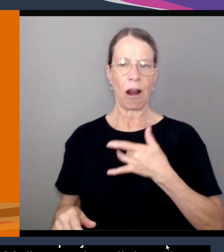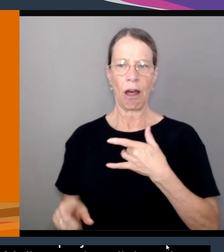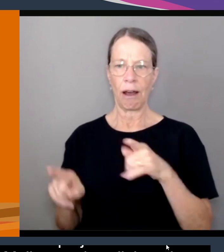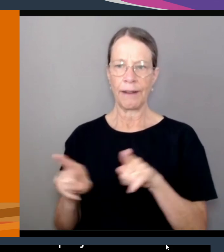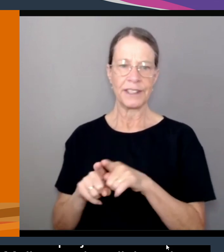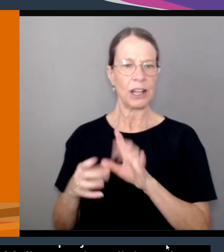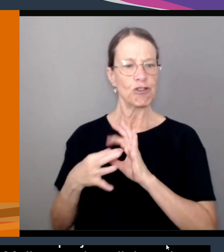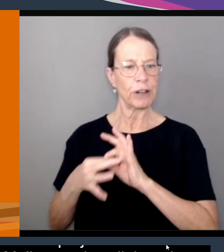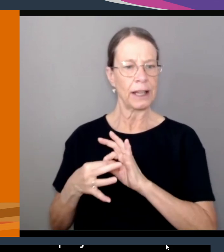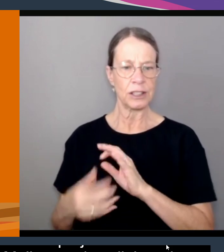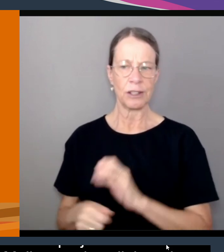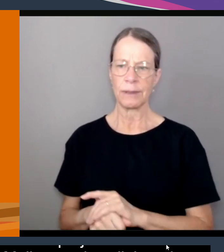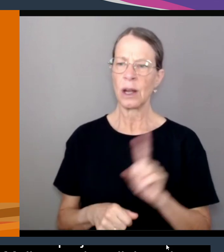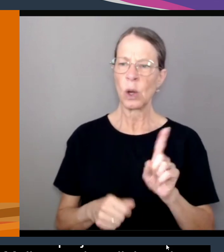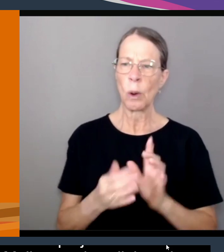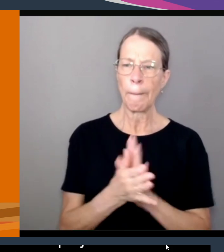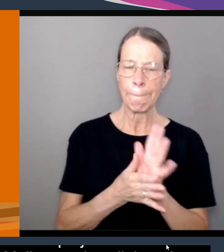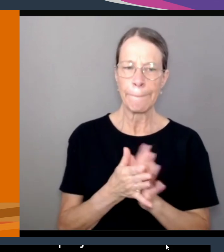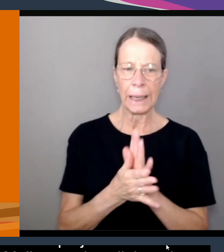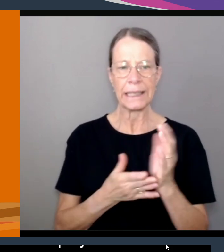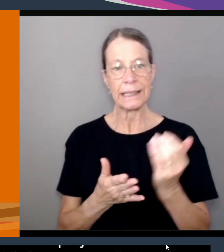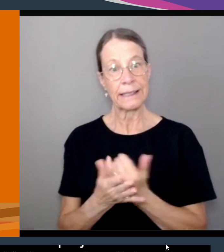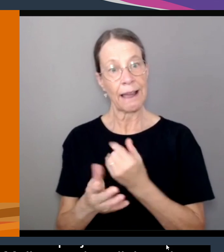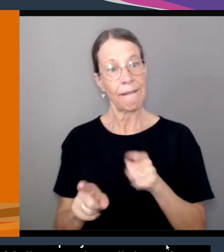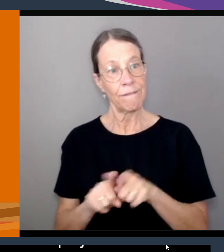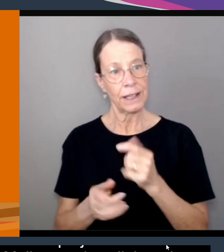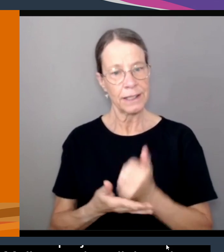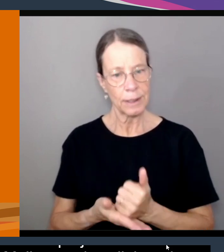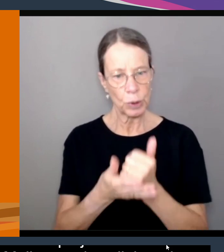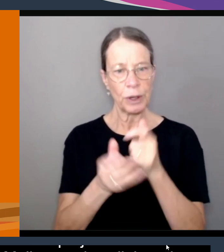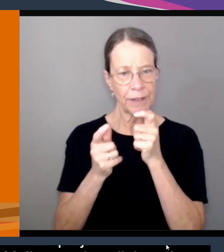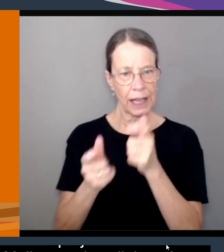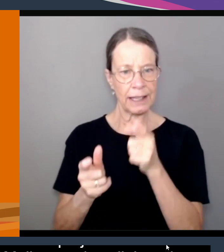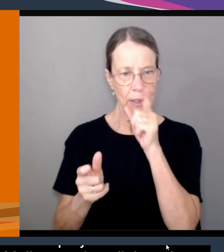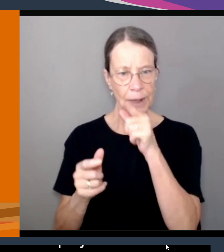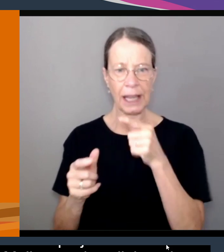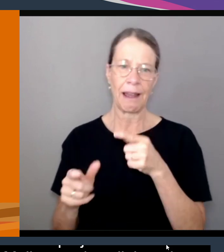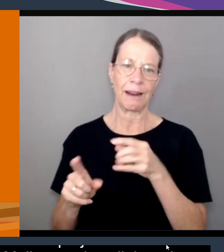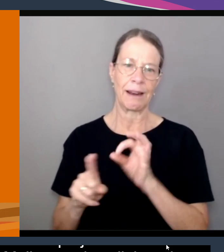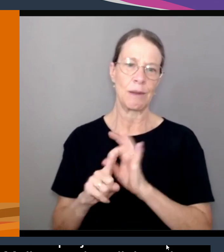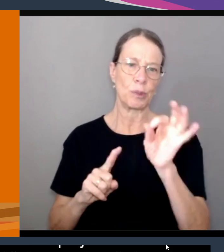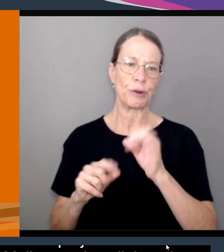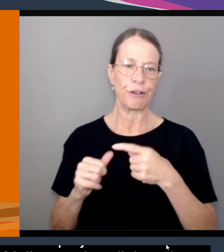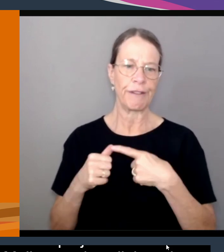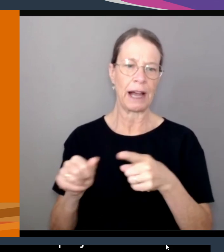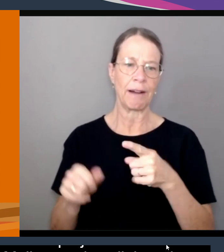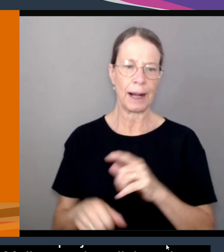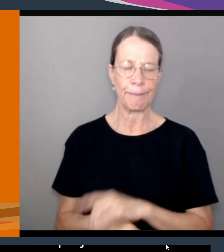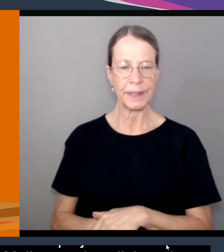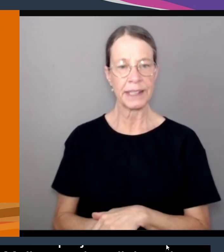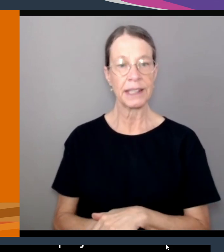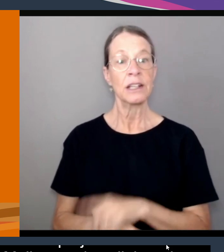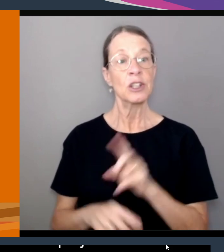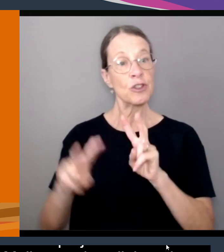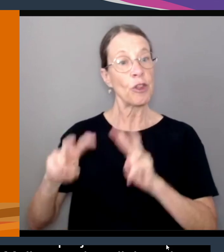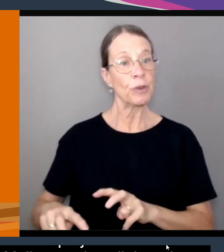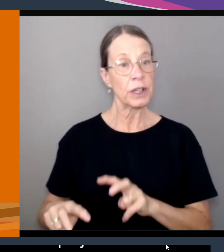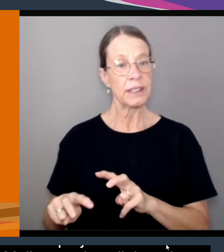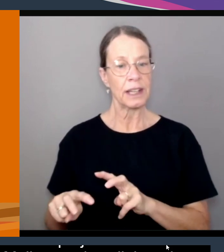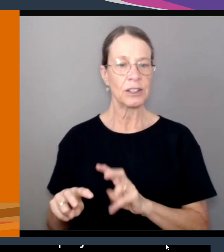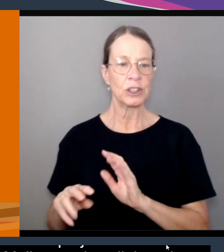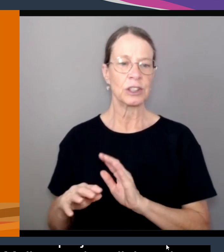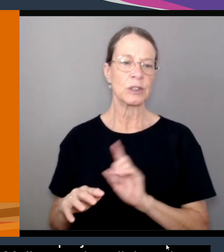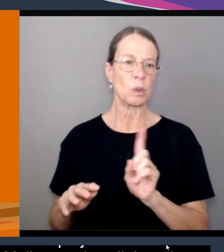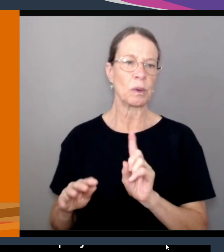supported care looks like in order to improve outcomes and people's safety. Our research is about identifying where systems fall